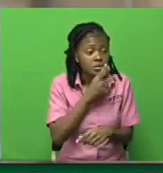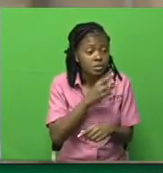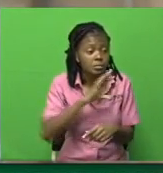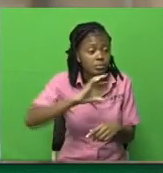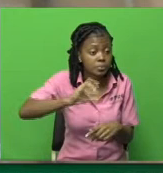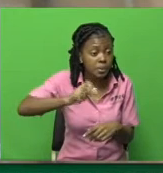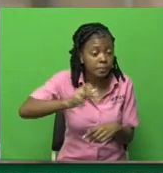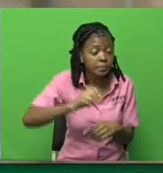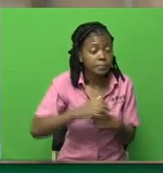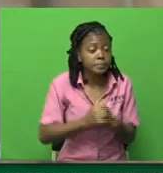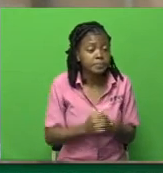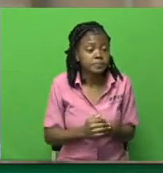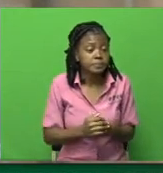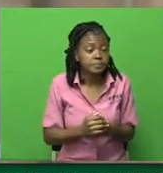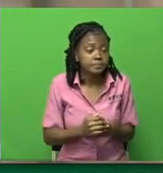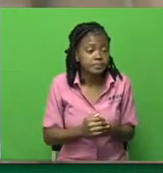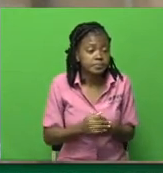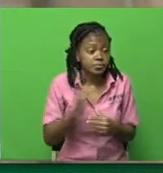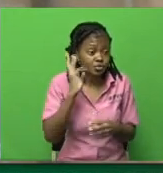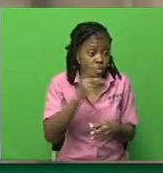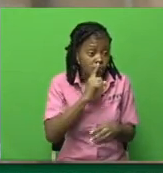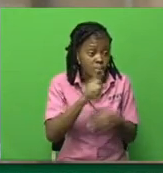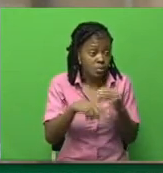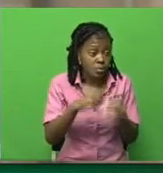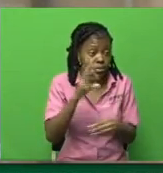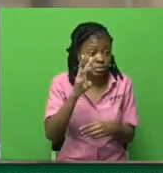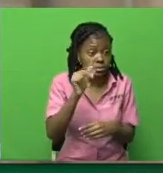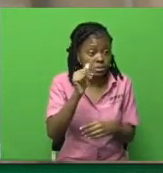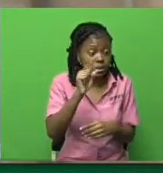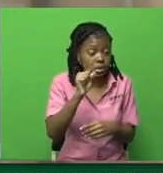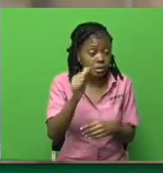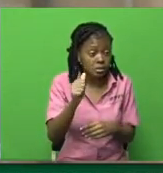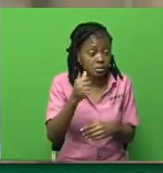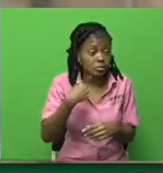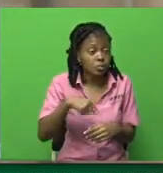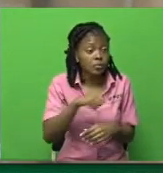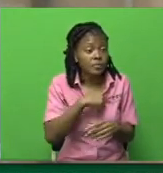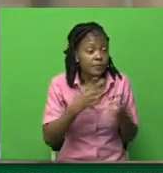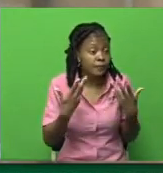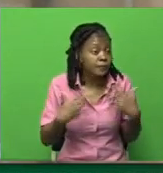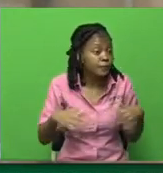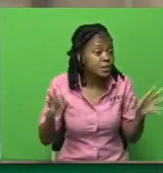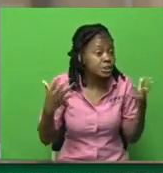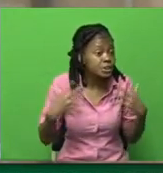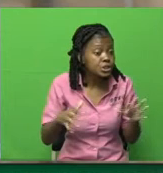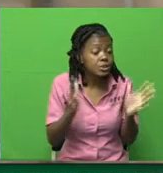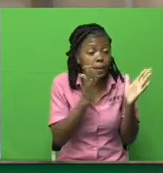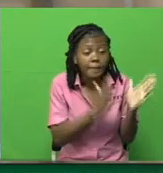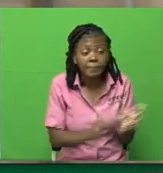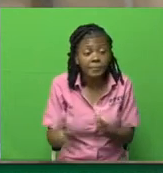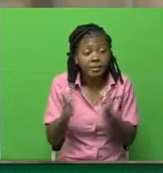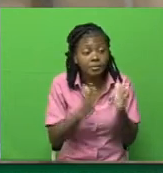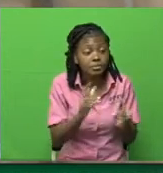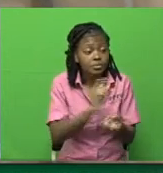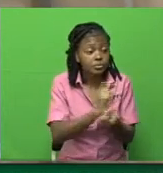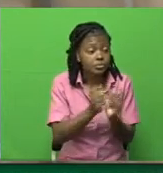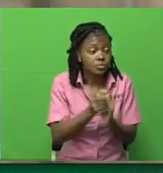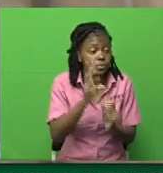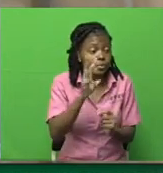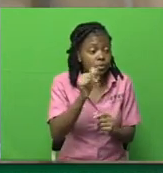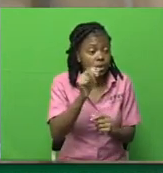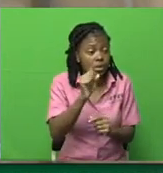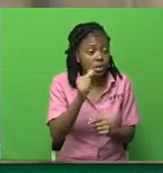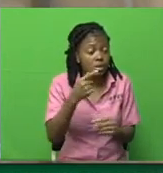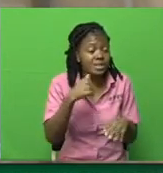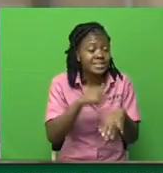I talk about Wasa we have completed the transmission plan that transmission plan was passed to the Board of Commissioners